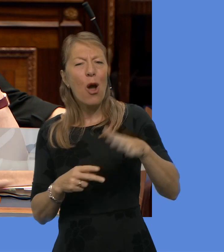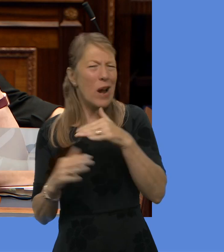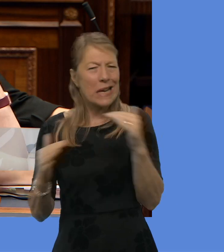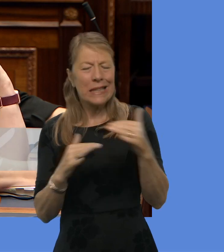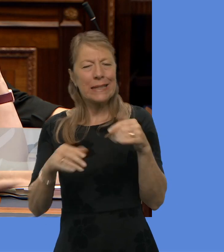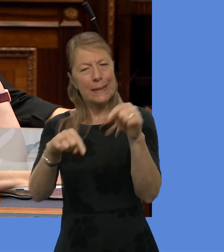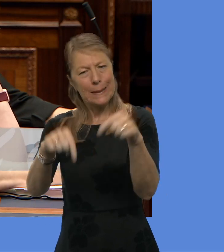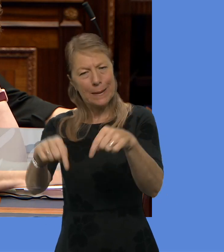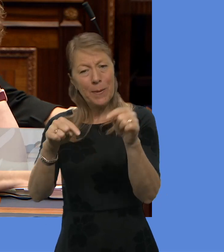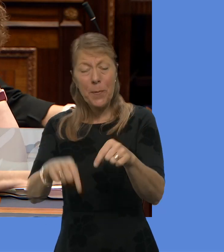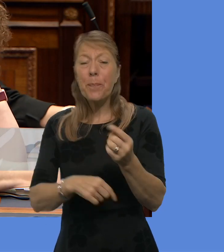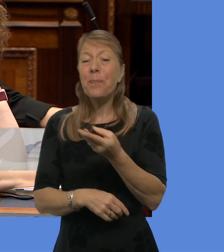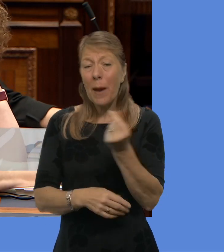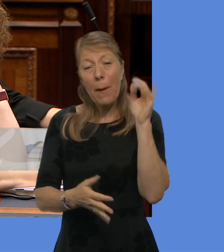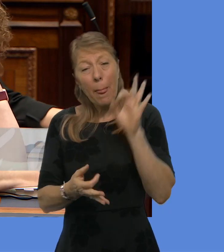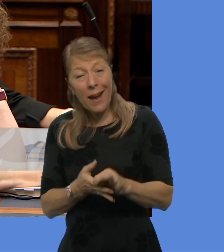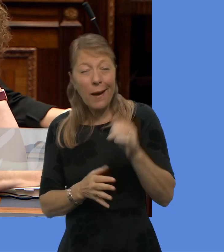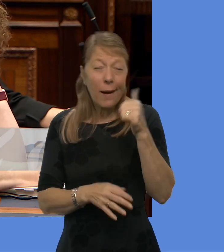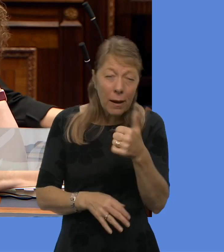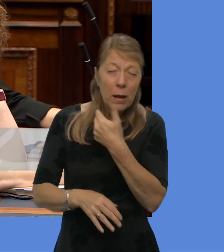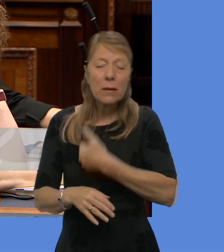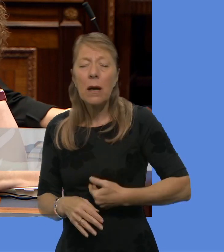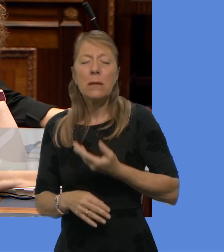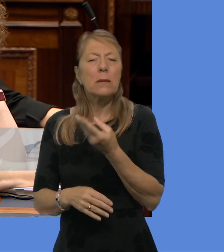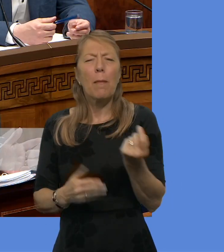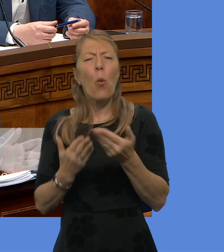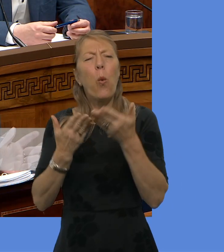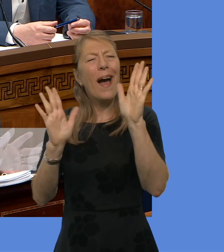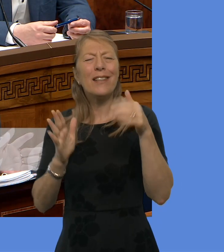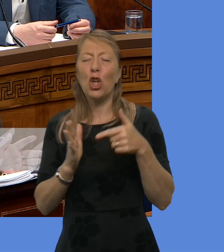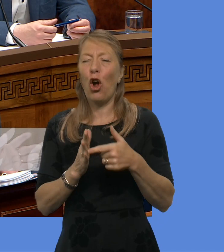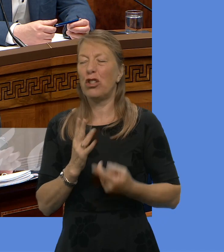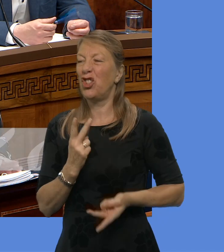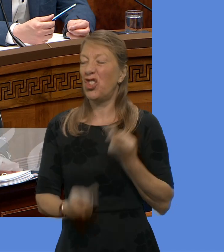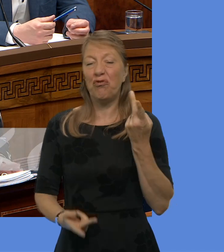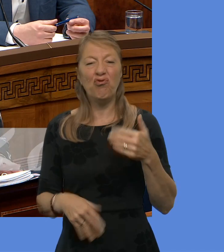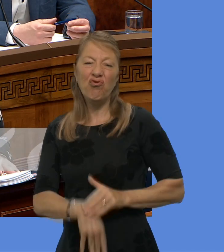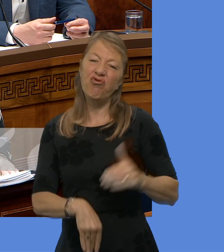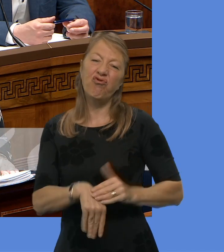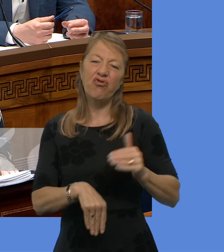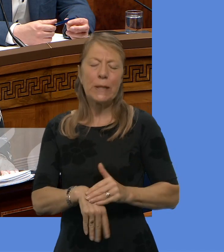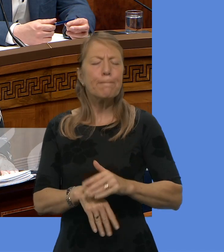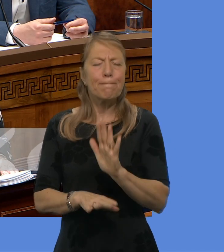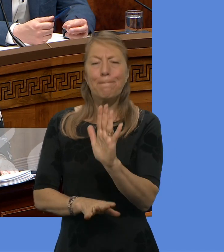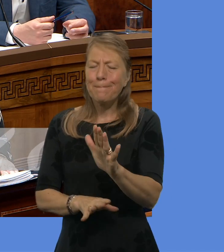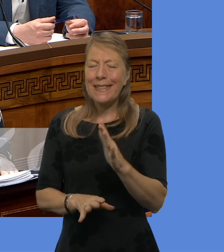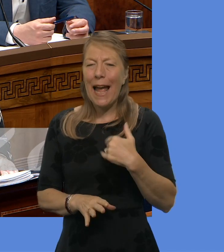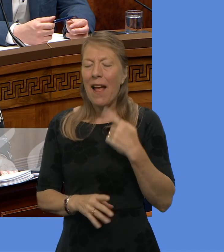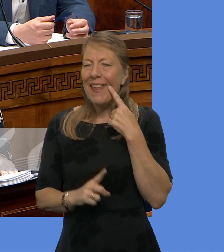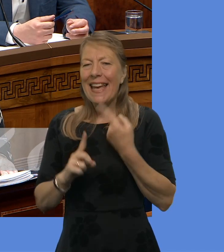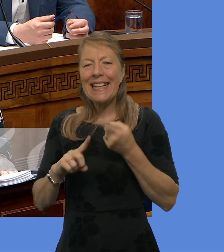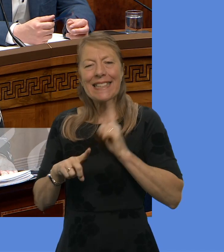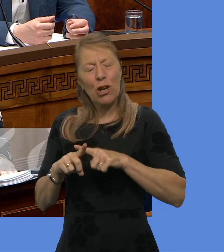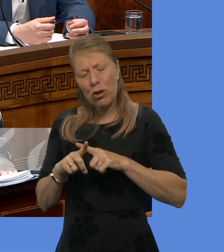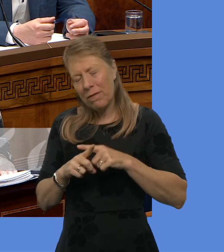been sectarian, others have simply been wider antisocial behaviour. So I think it's important that we work together as an executive in terms of how we respond to these issues,